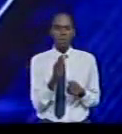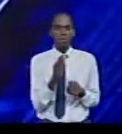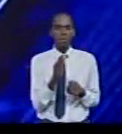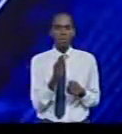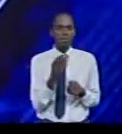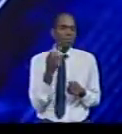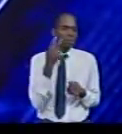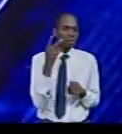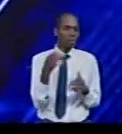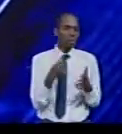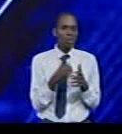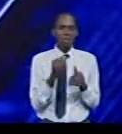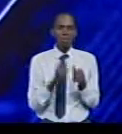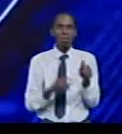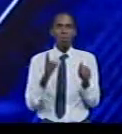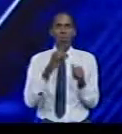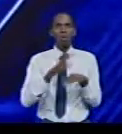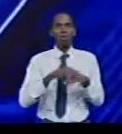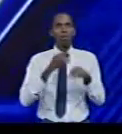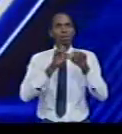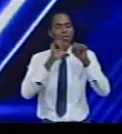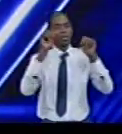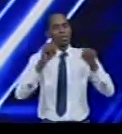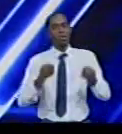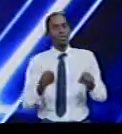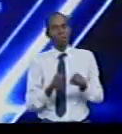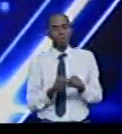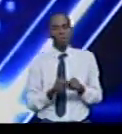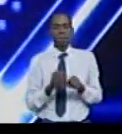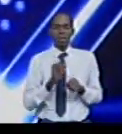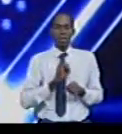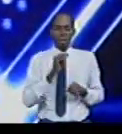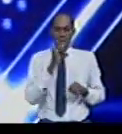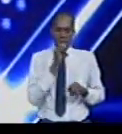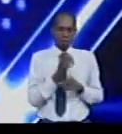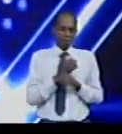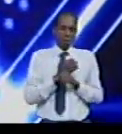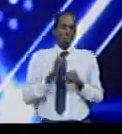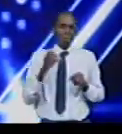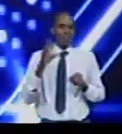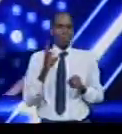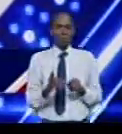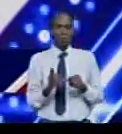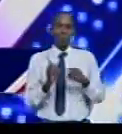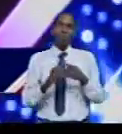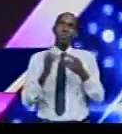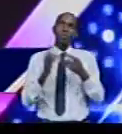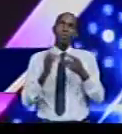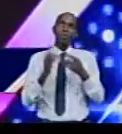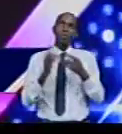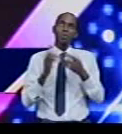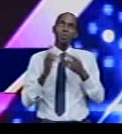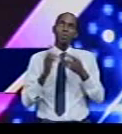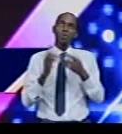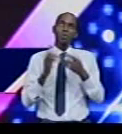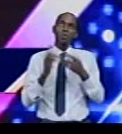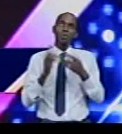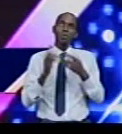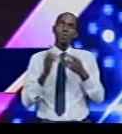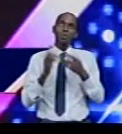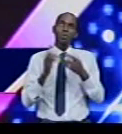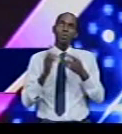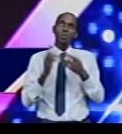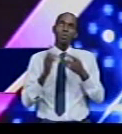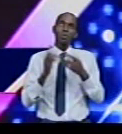on the street, I'm saved to serve. He saw it in the community, I'm saved to serve. He saw it in the prison, I